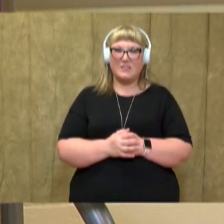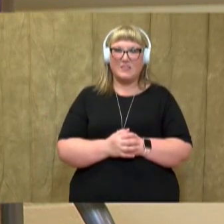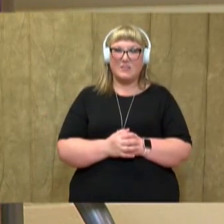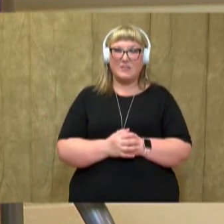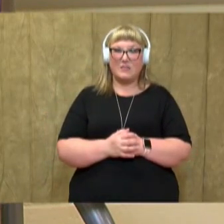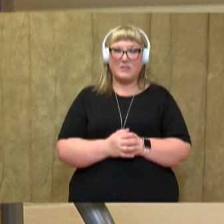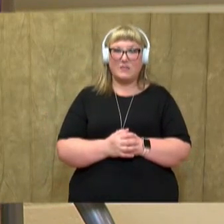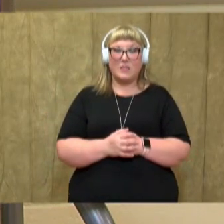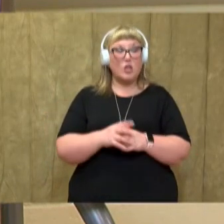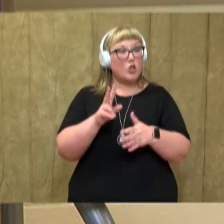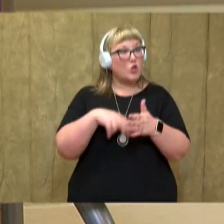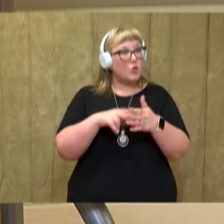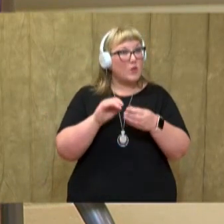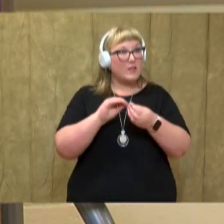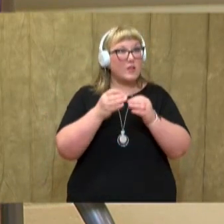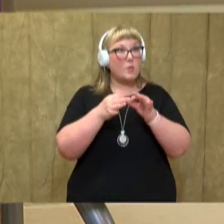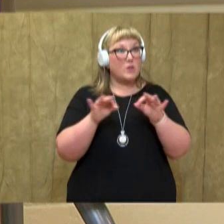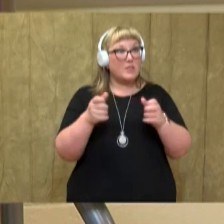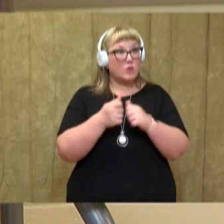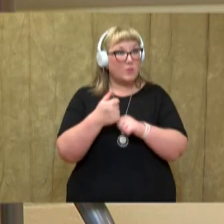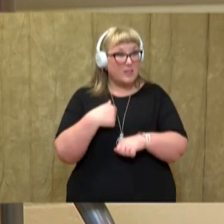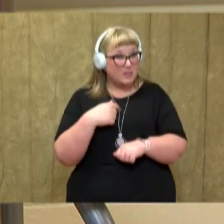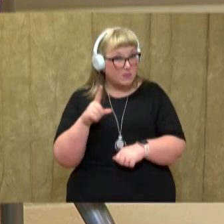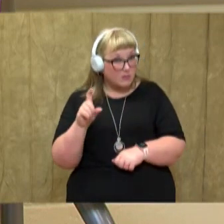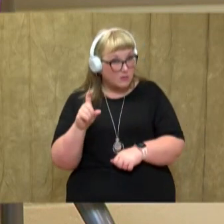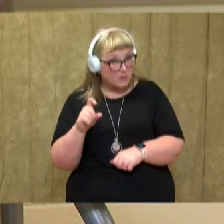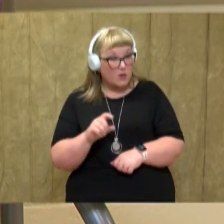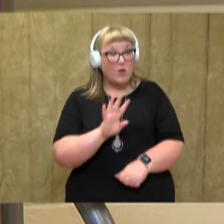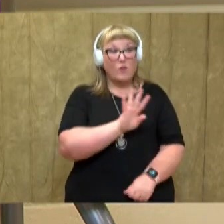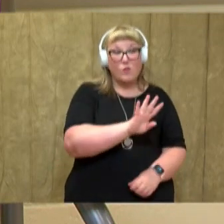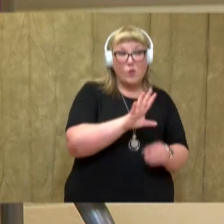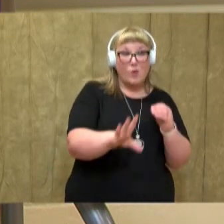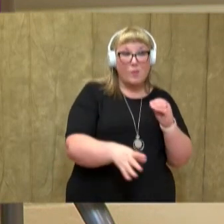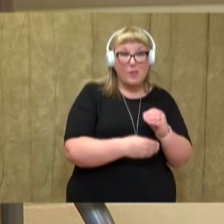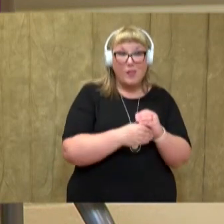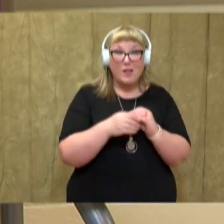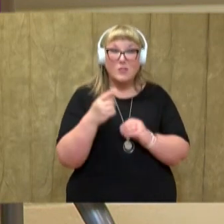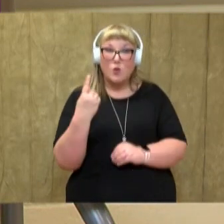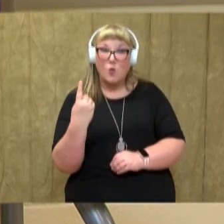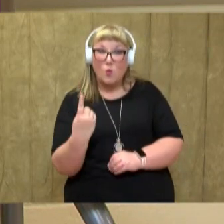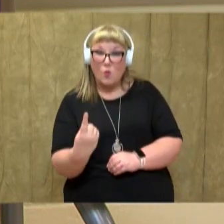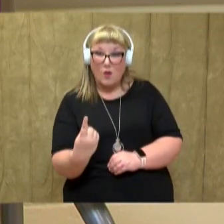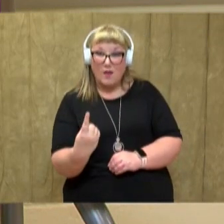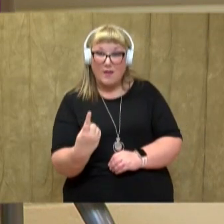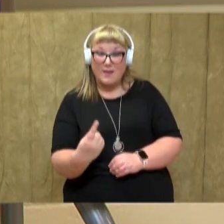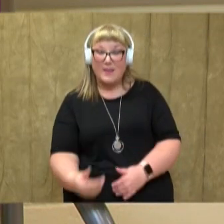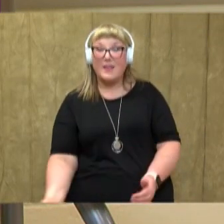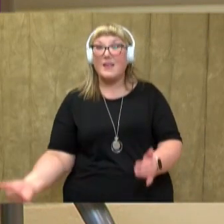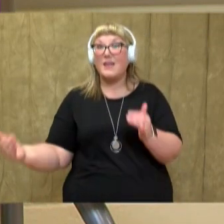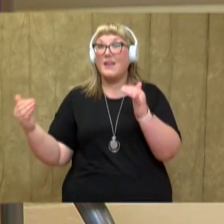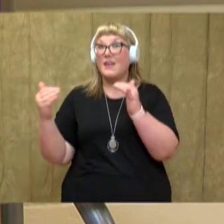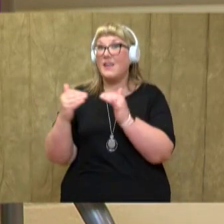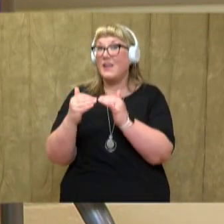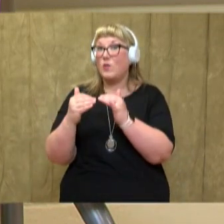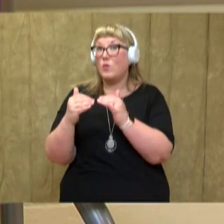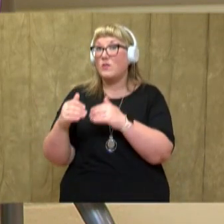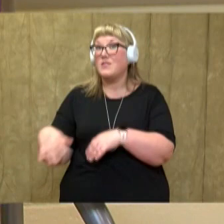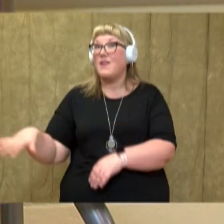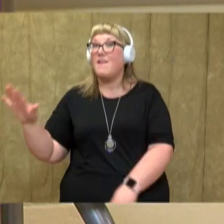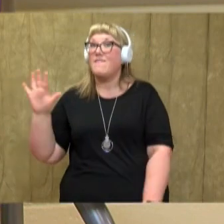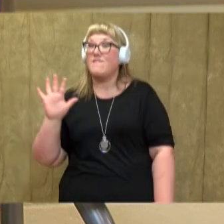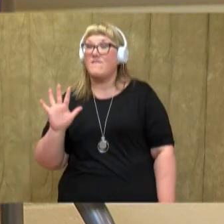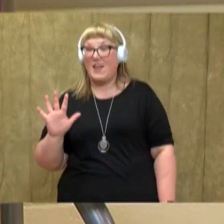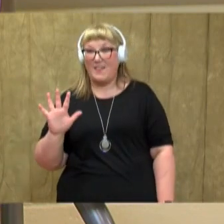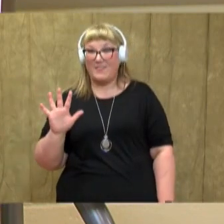Can you read that number sentence again with me? 4 plus 1